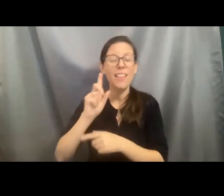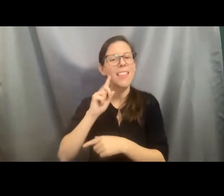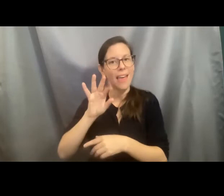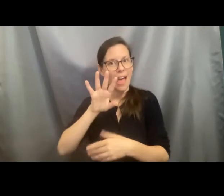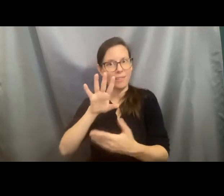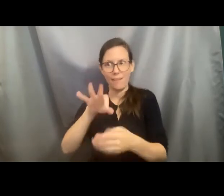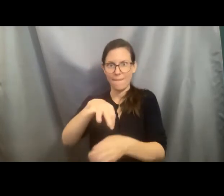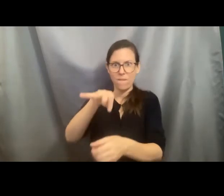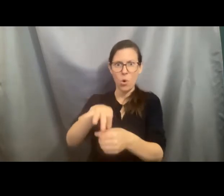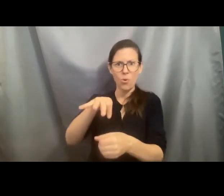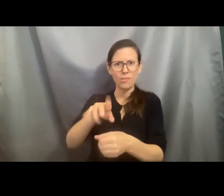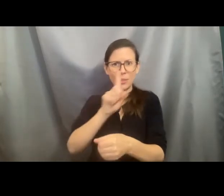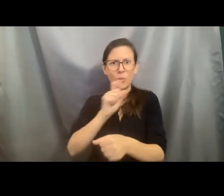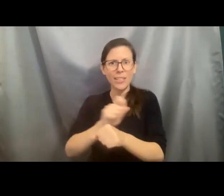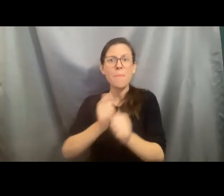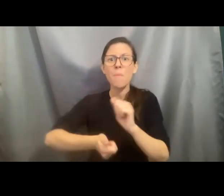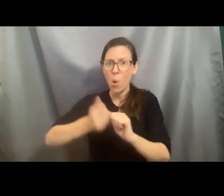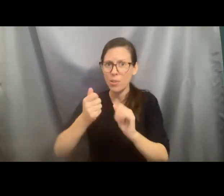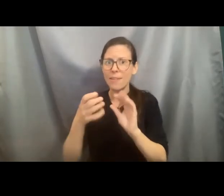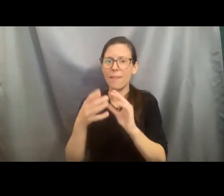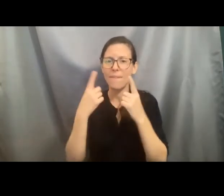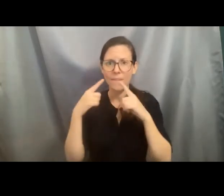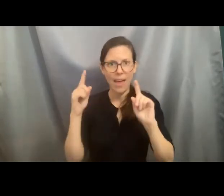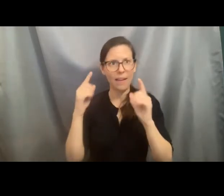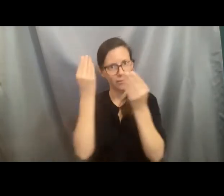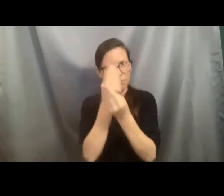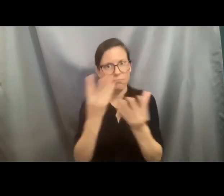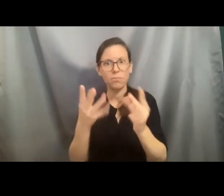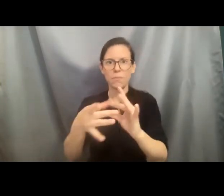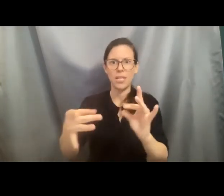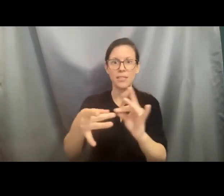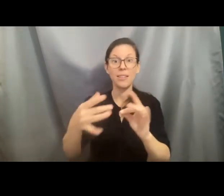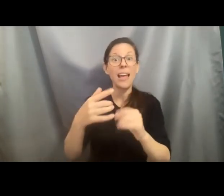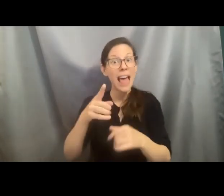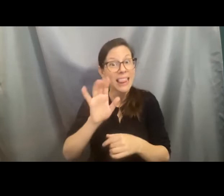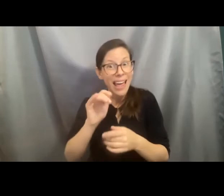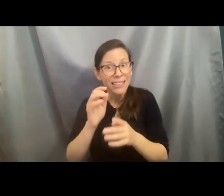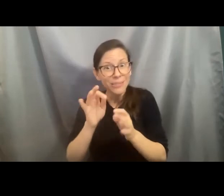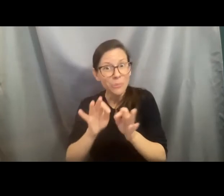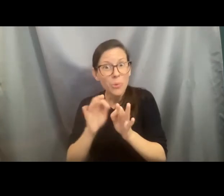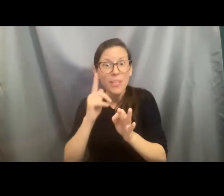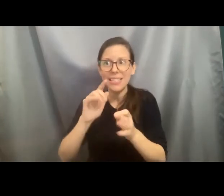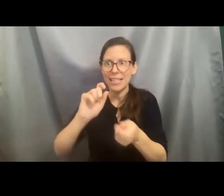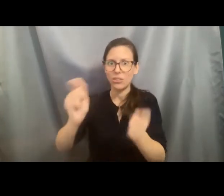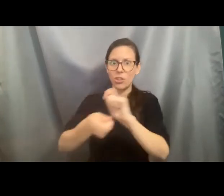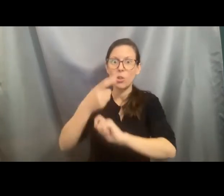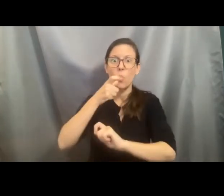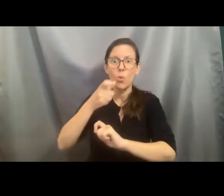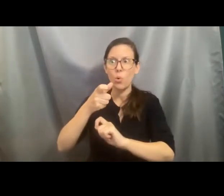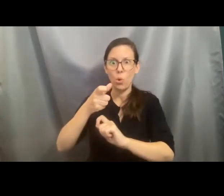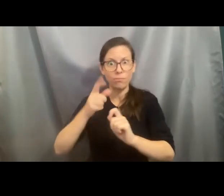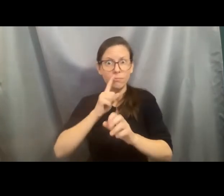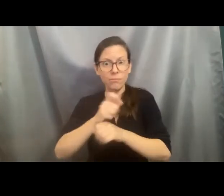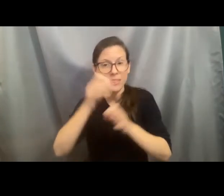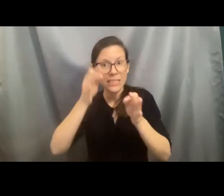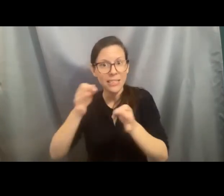that counts, because you're changing the decision makers. I wish more people had voted,